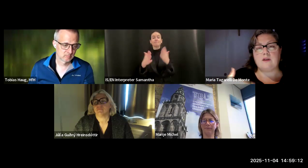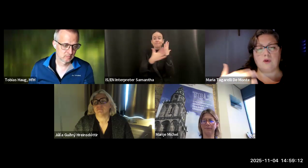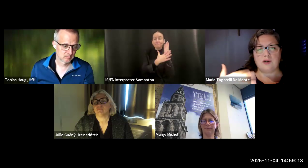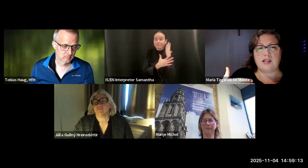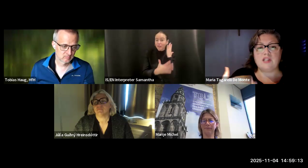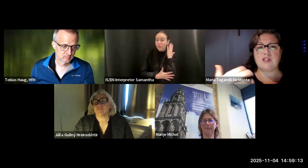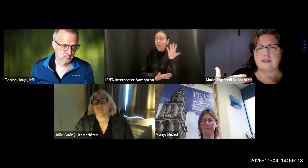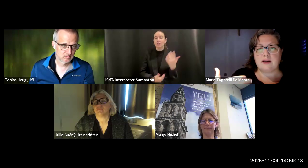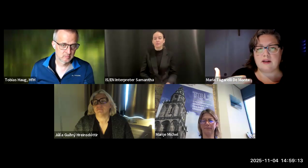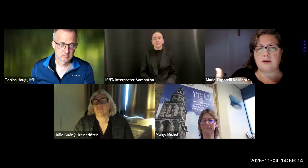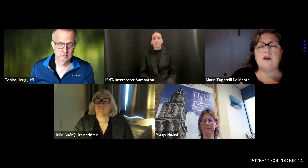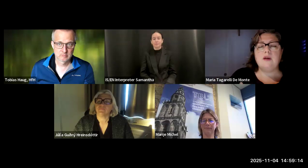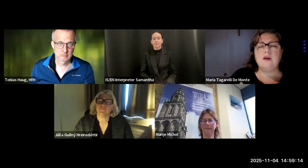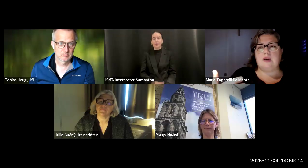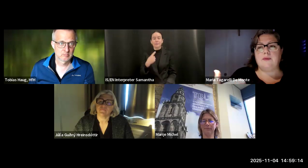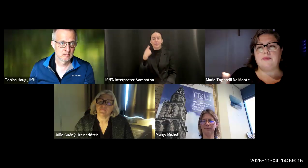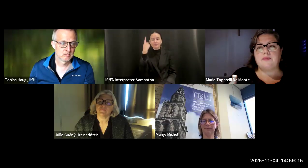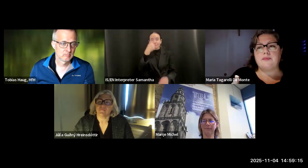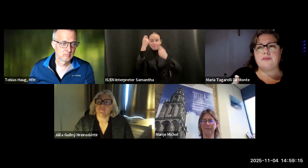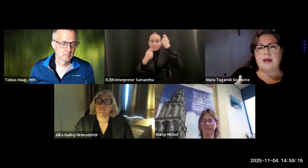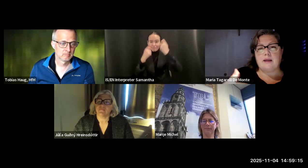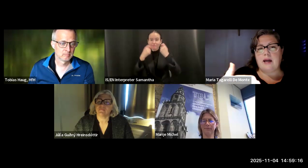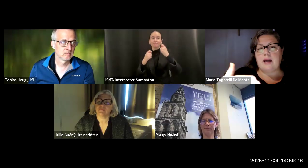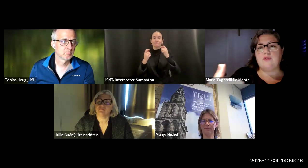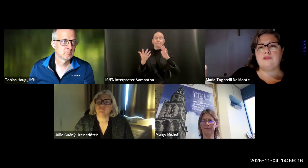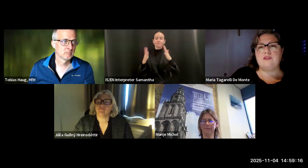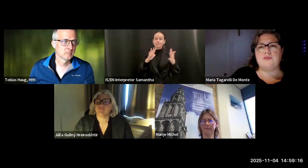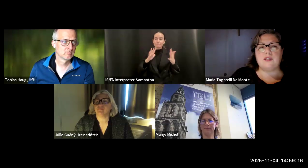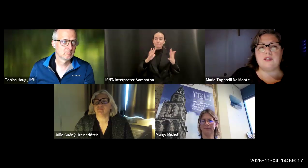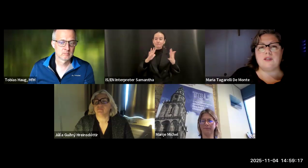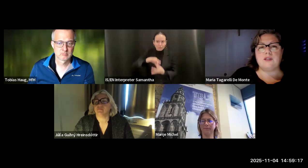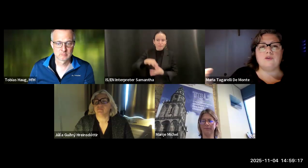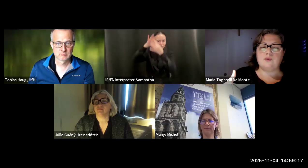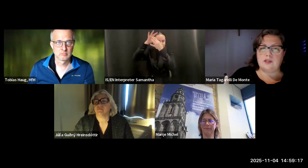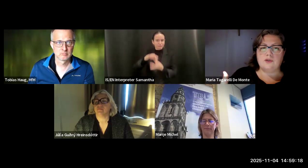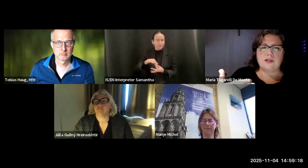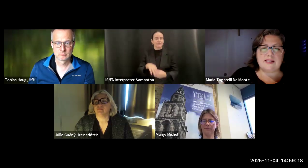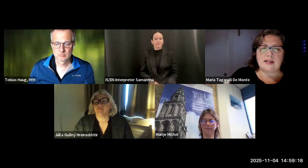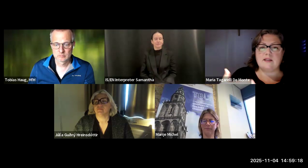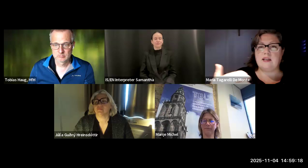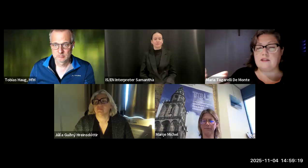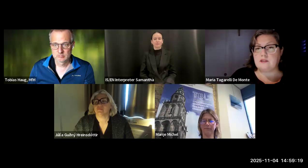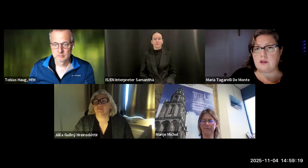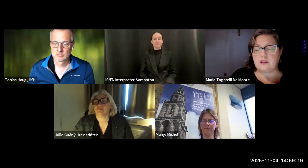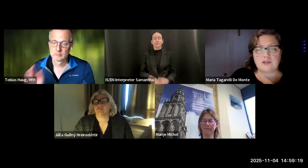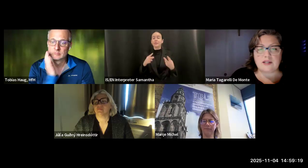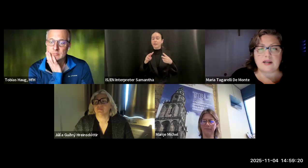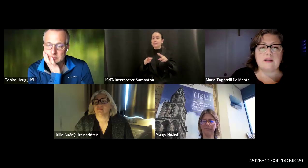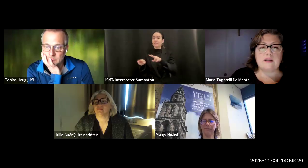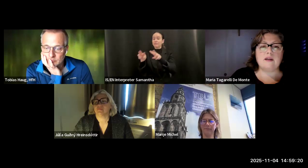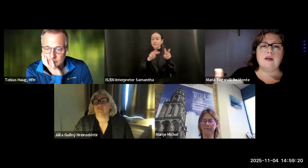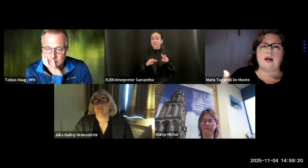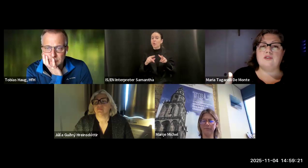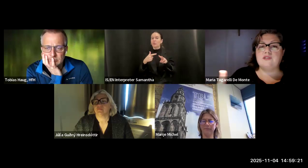face, hand coordination, etc. I use these videos to either assess lexicon